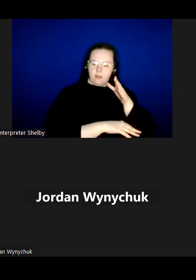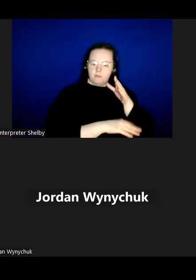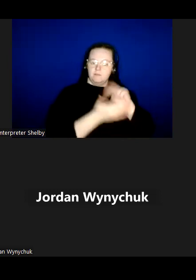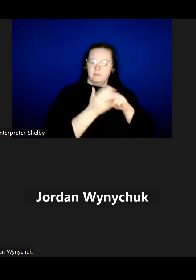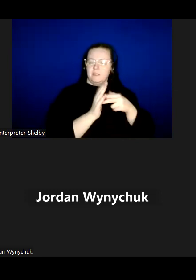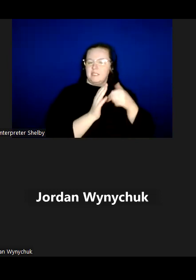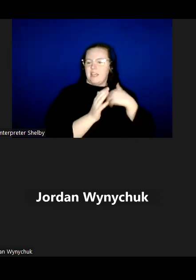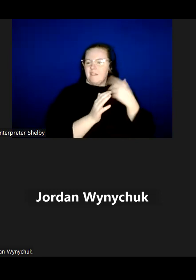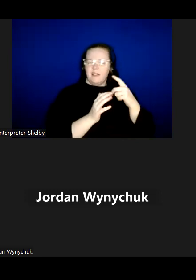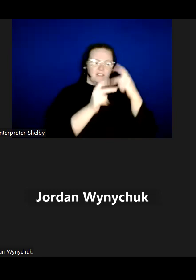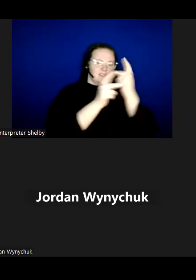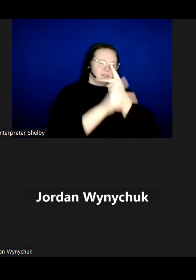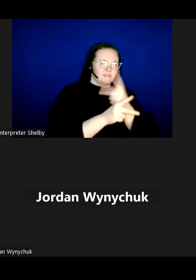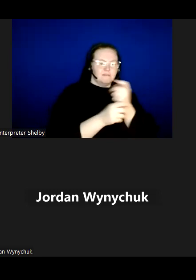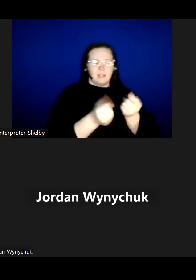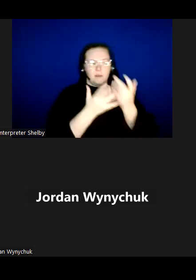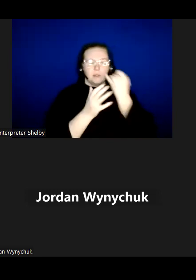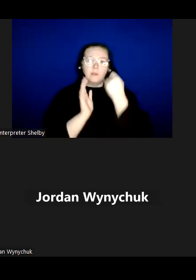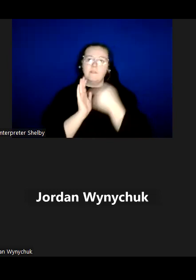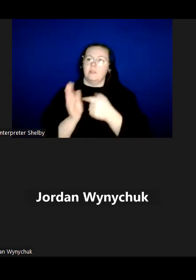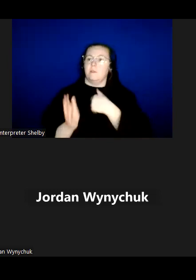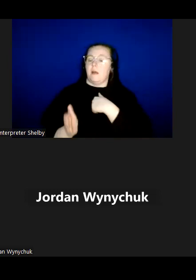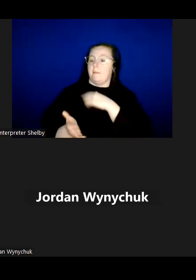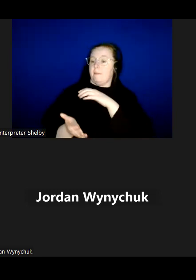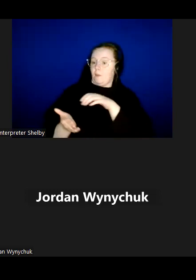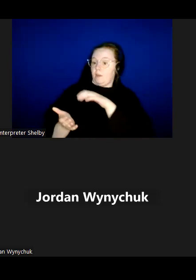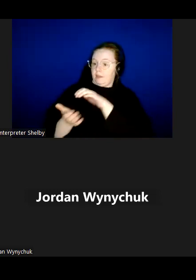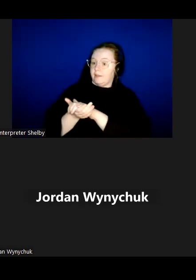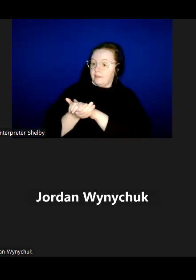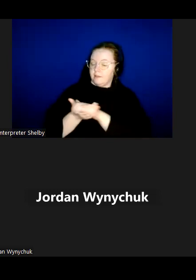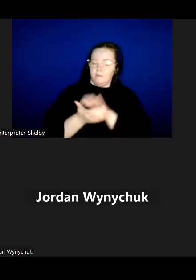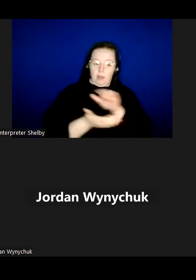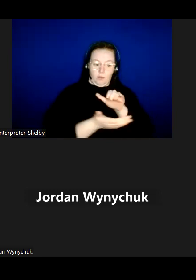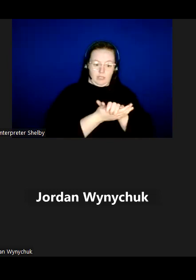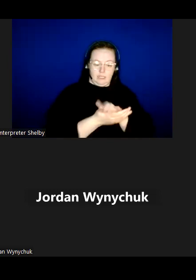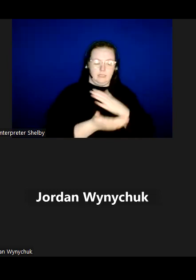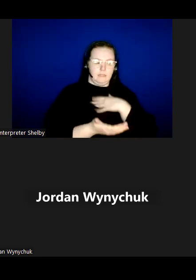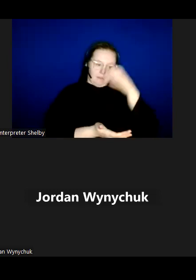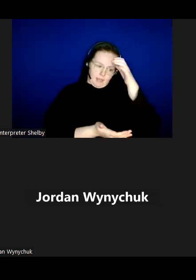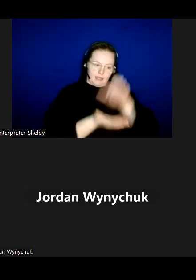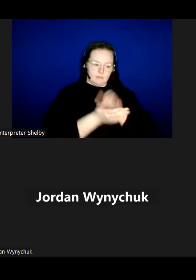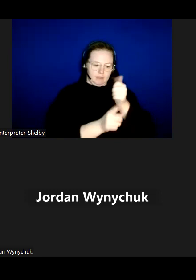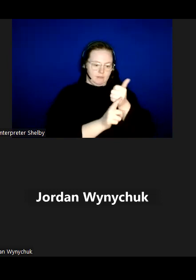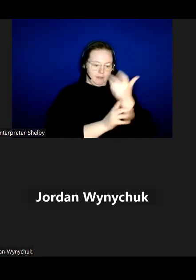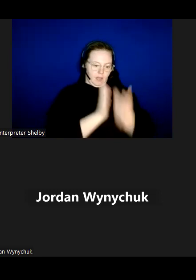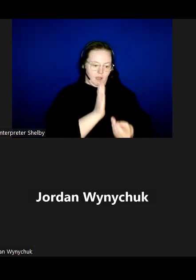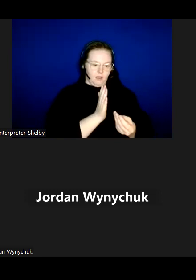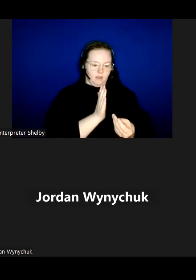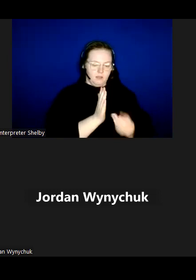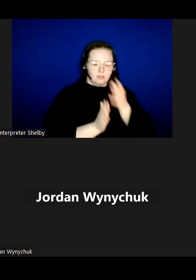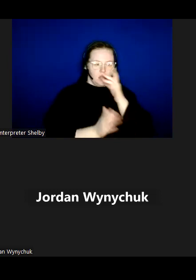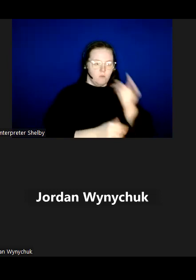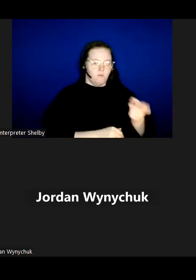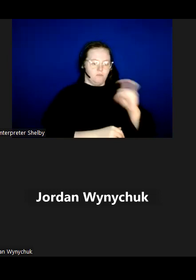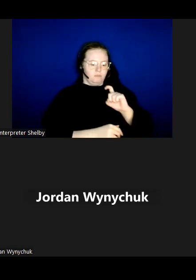formula. So if I'm married and my partner my husband dies, I will get